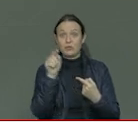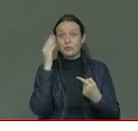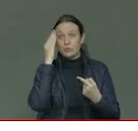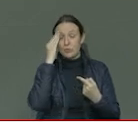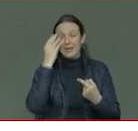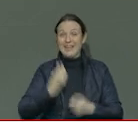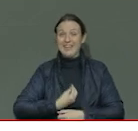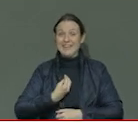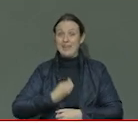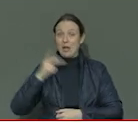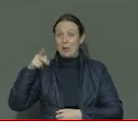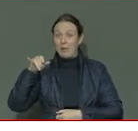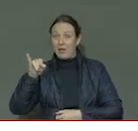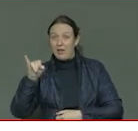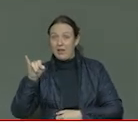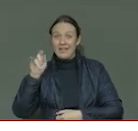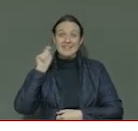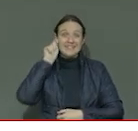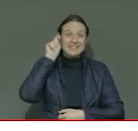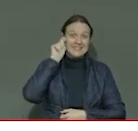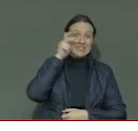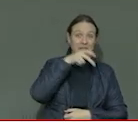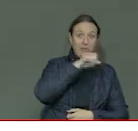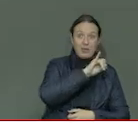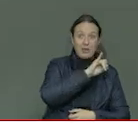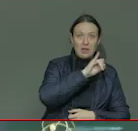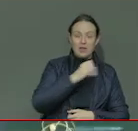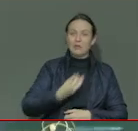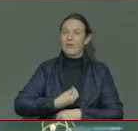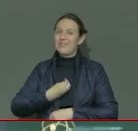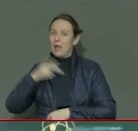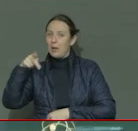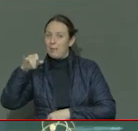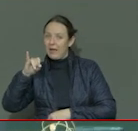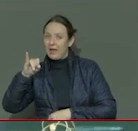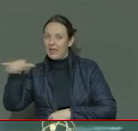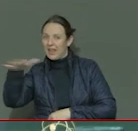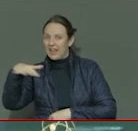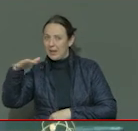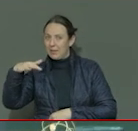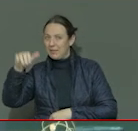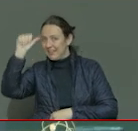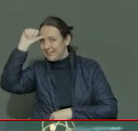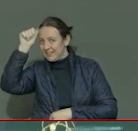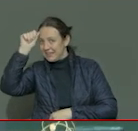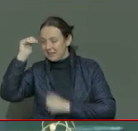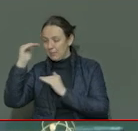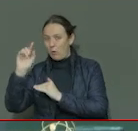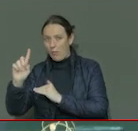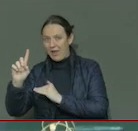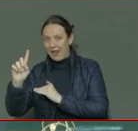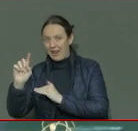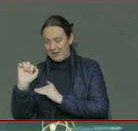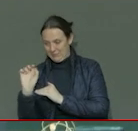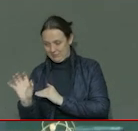young Pi, teenage Pi. So young Pi, basically everything that we speak about in India is young Pi.